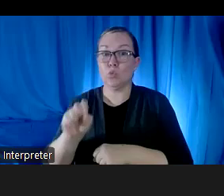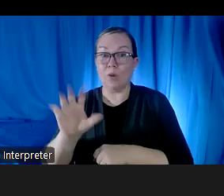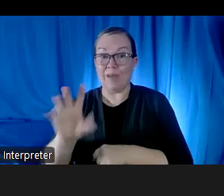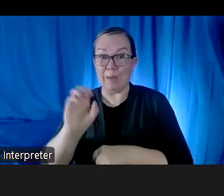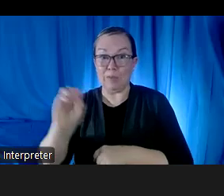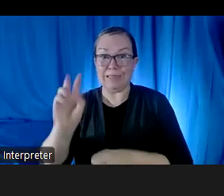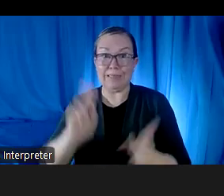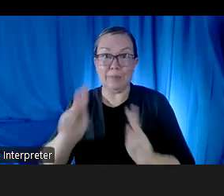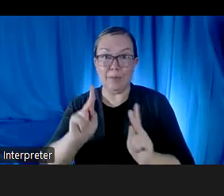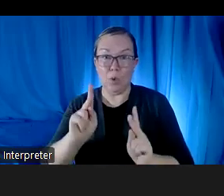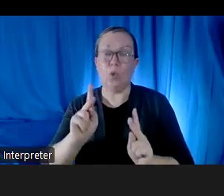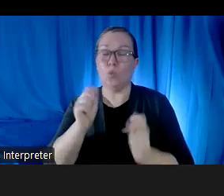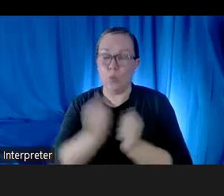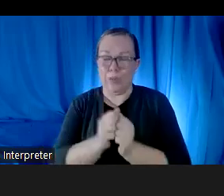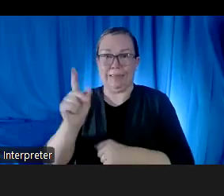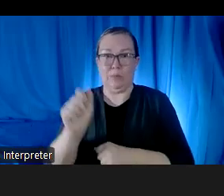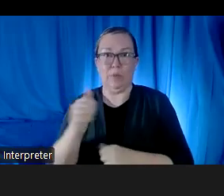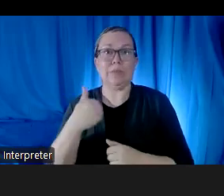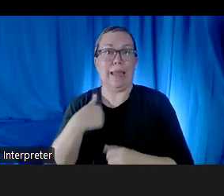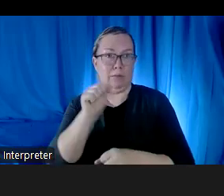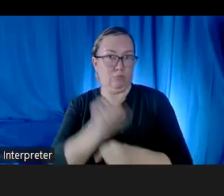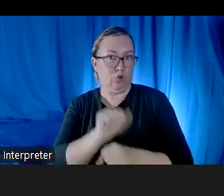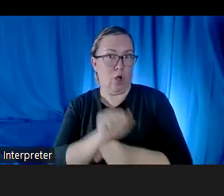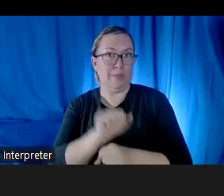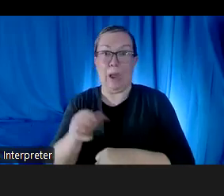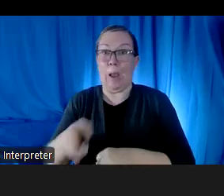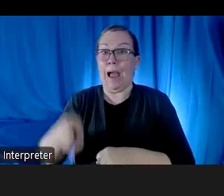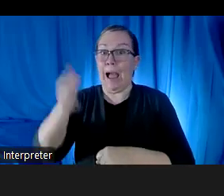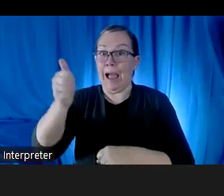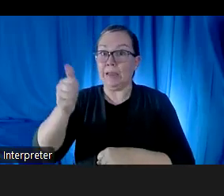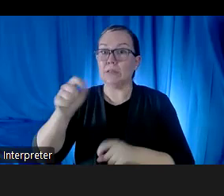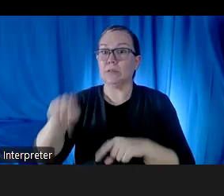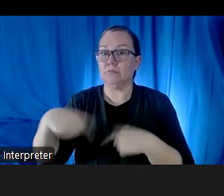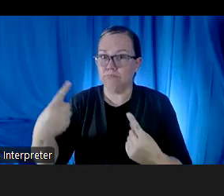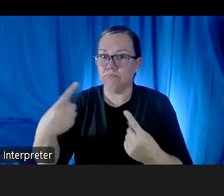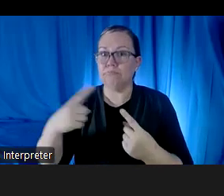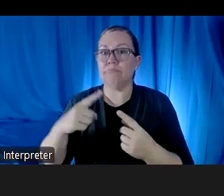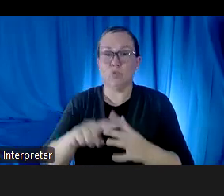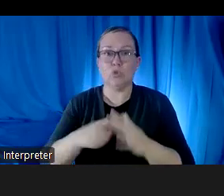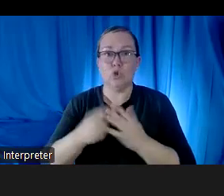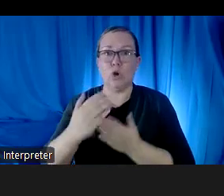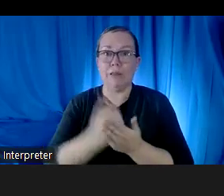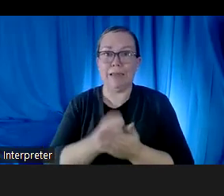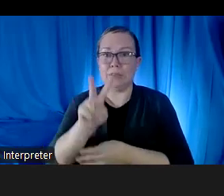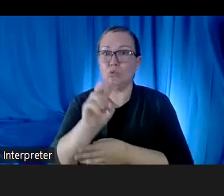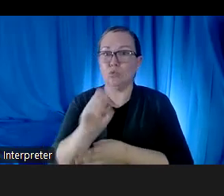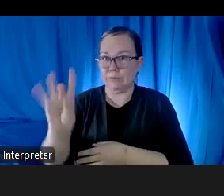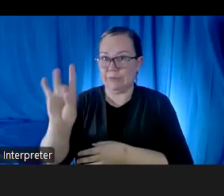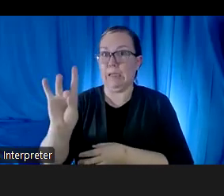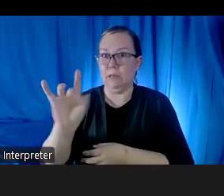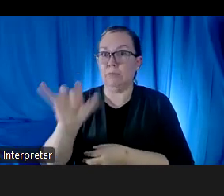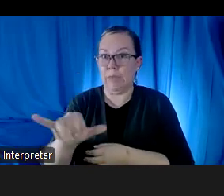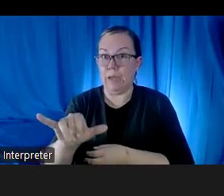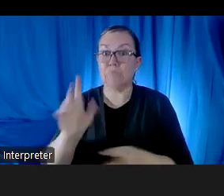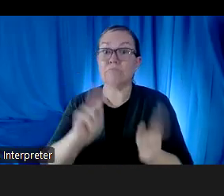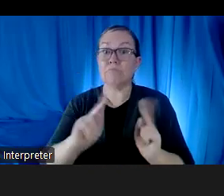were employed, and that's the highest recorded ratio since comparable data was first collected in 2008. Note that people